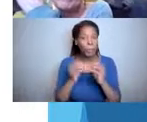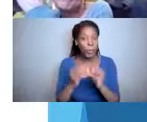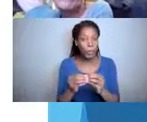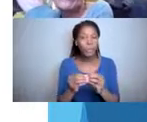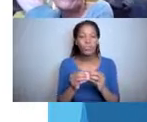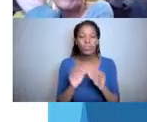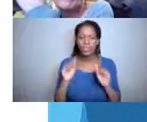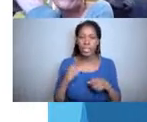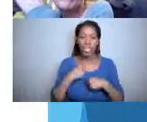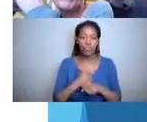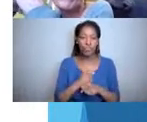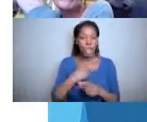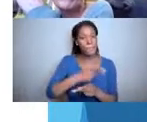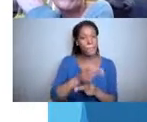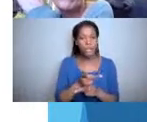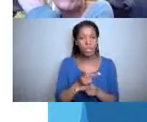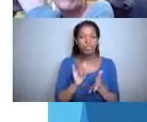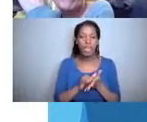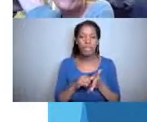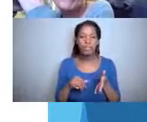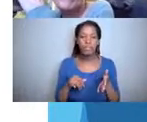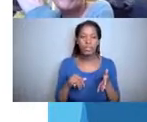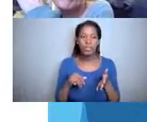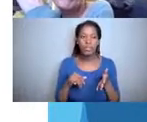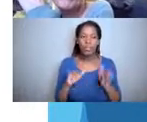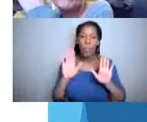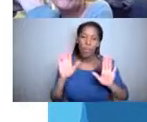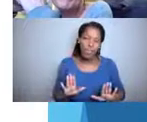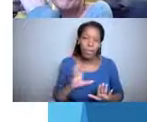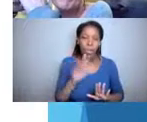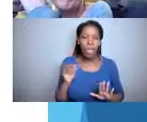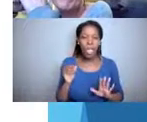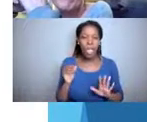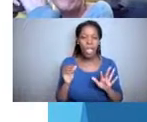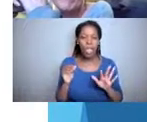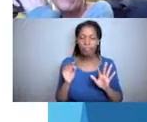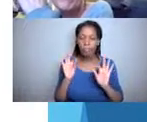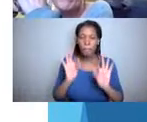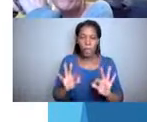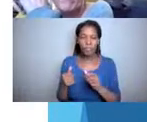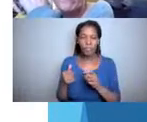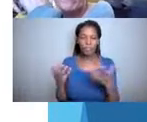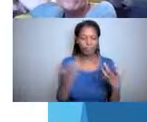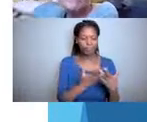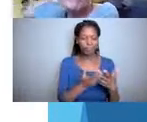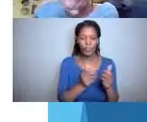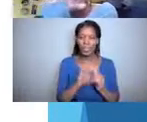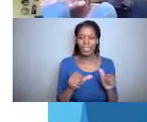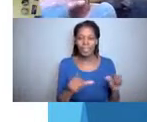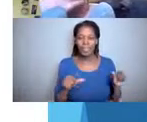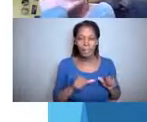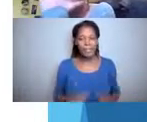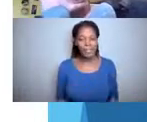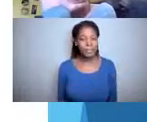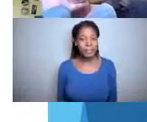that's meaningful and and and wonderful and and really aligned with the space um you both for saying that yeah that is helpful